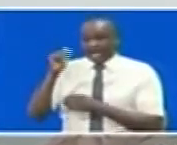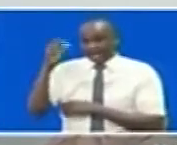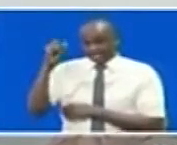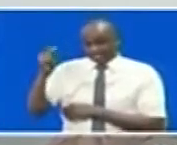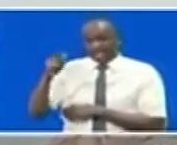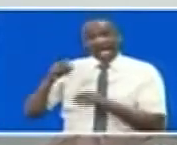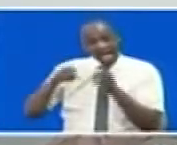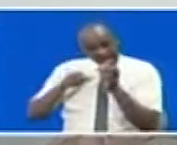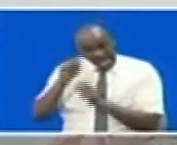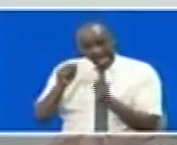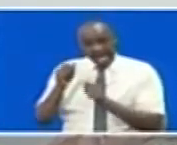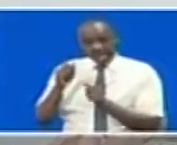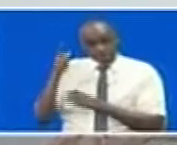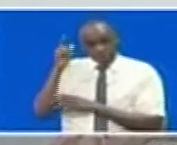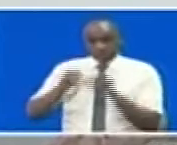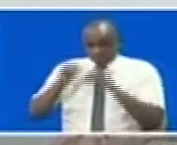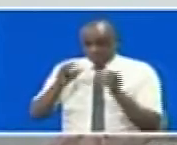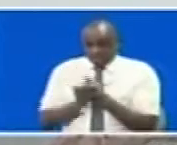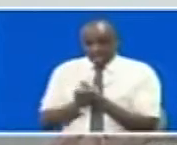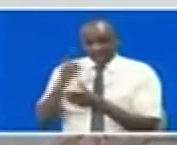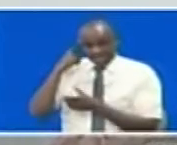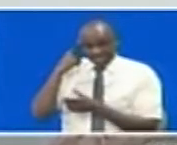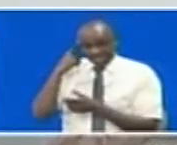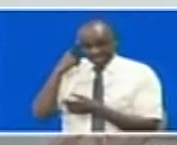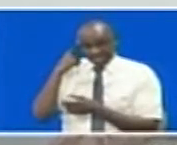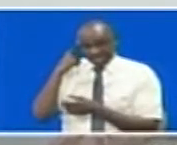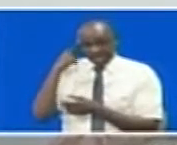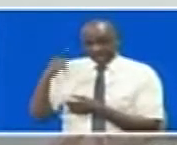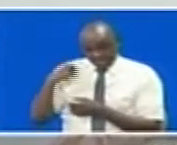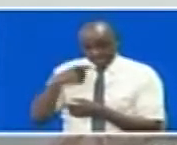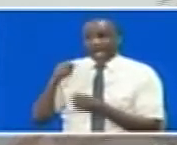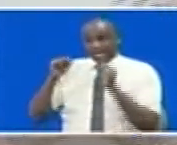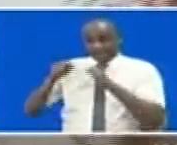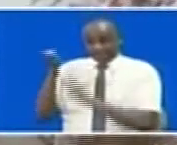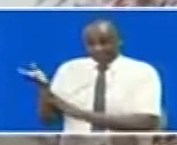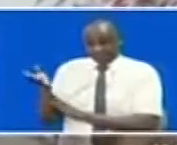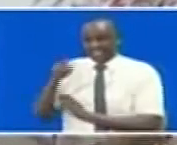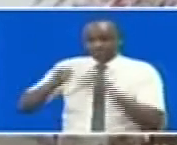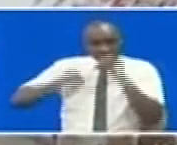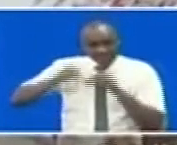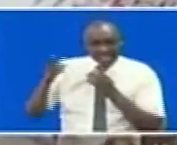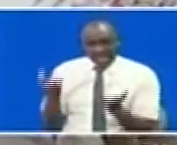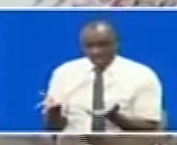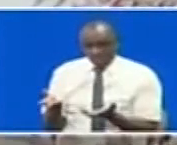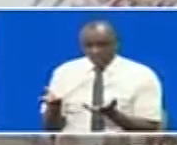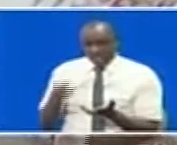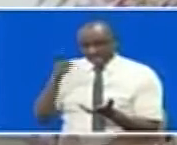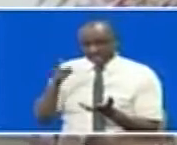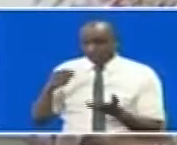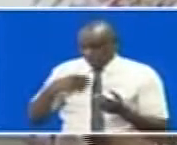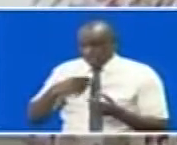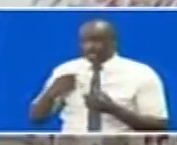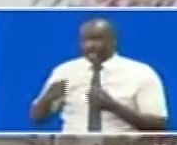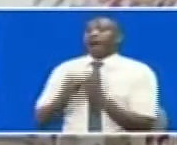the law was crafted, which is, I join issue with Honorable Kaparo, it was drafted in such a way that it is